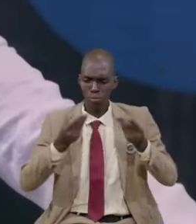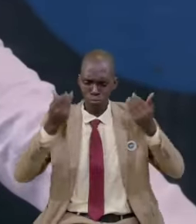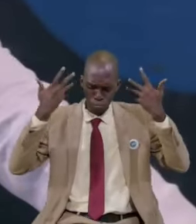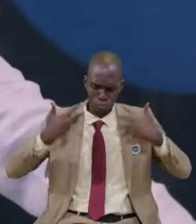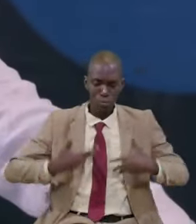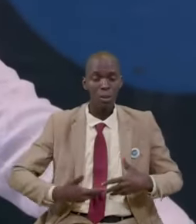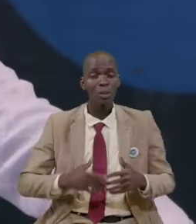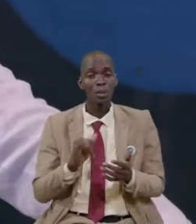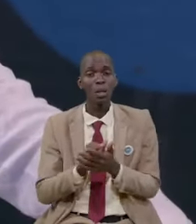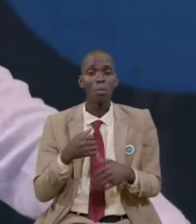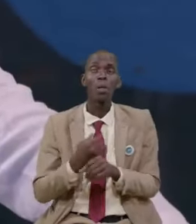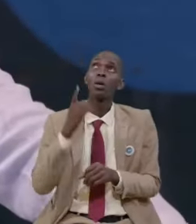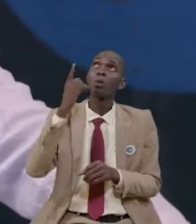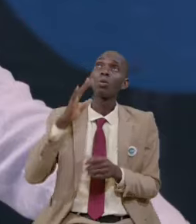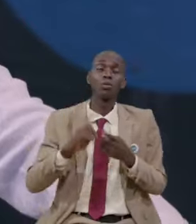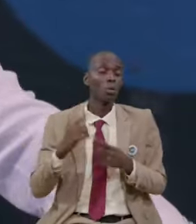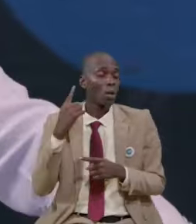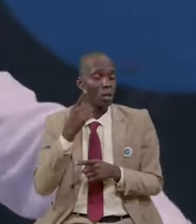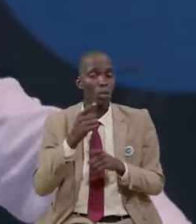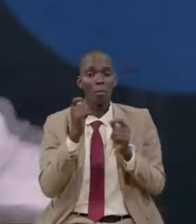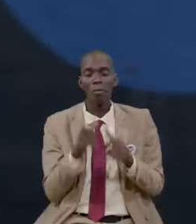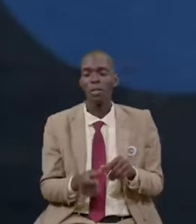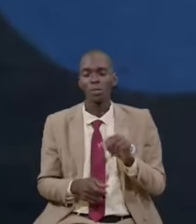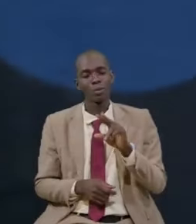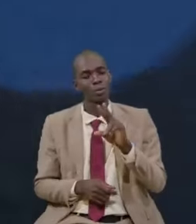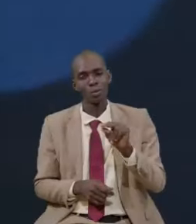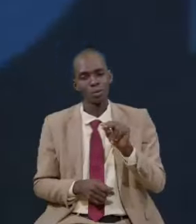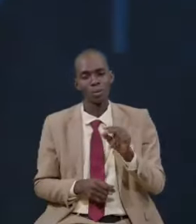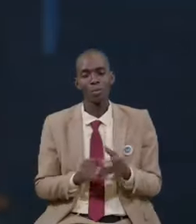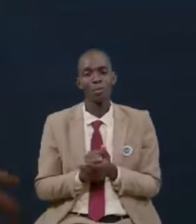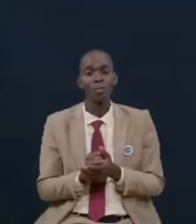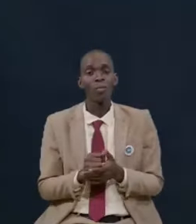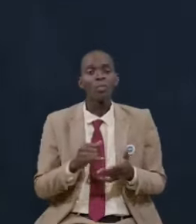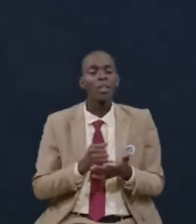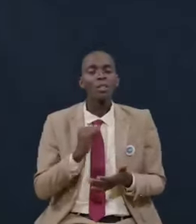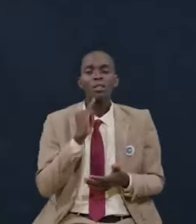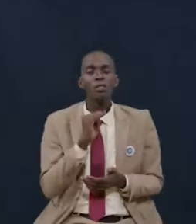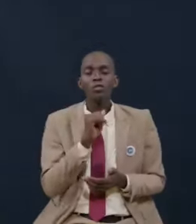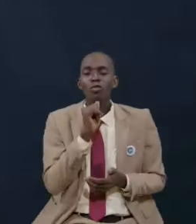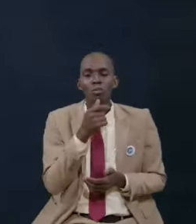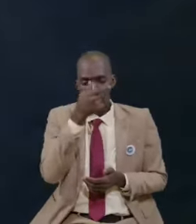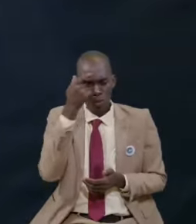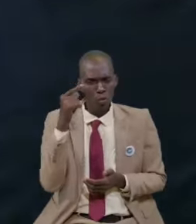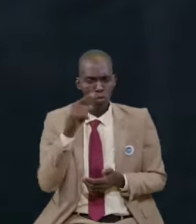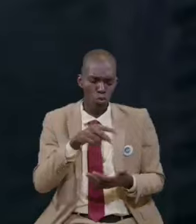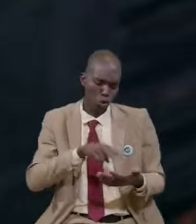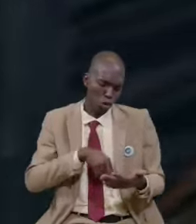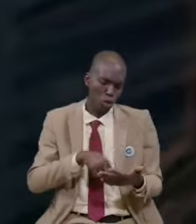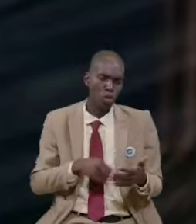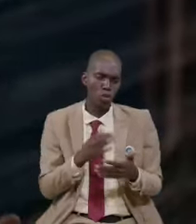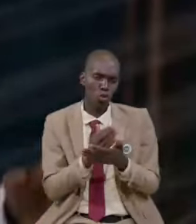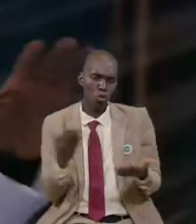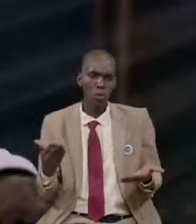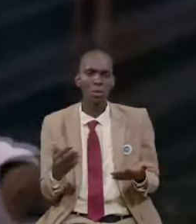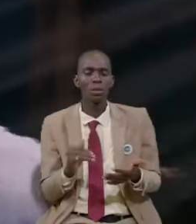prayer is answered. And it is not by, you know, reading something. Other people are reading this